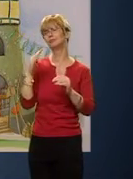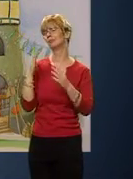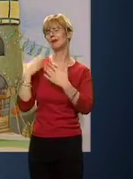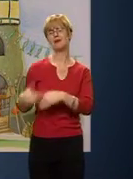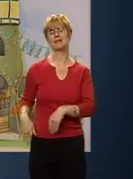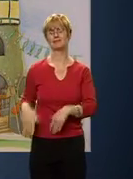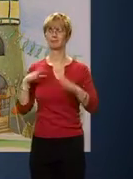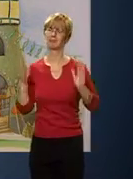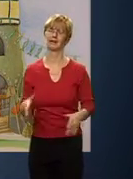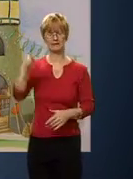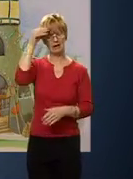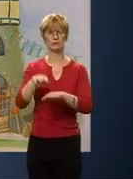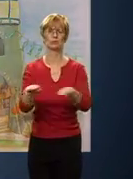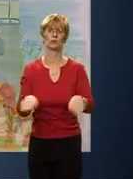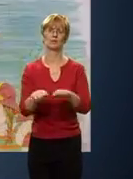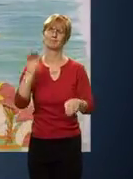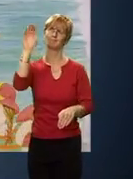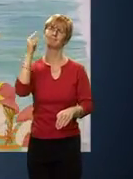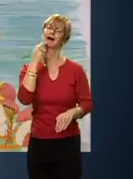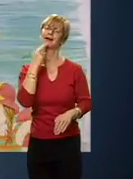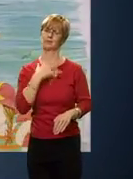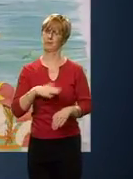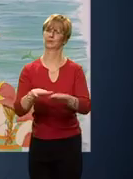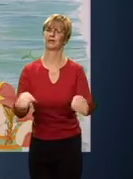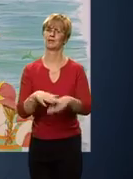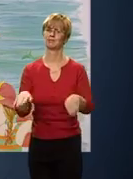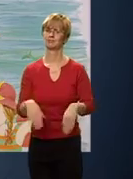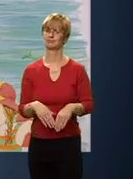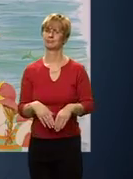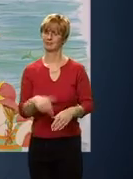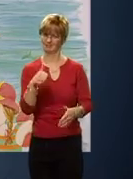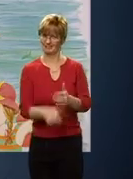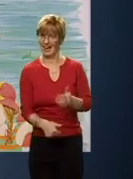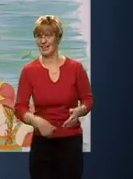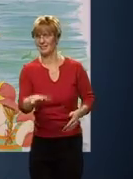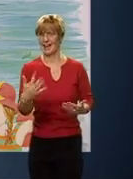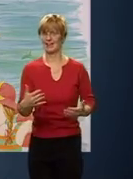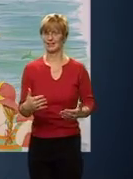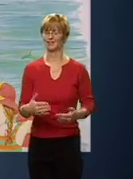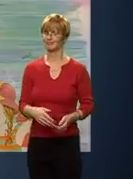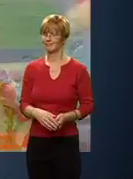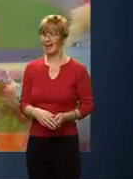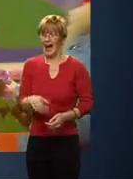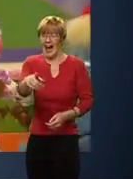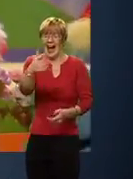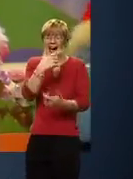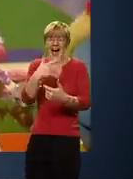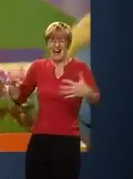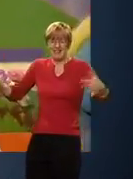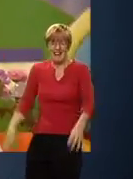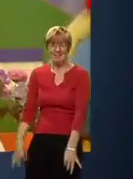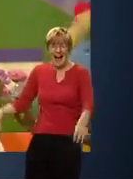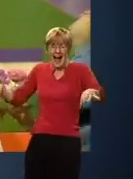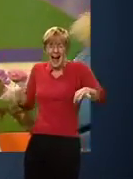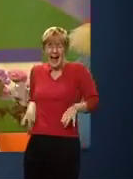to swim, she told Aunt Pearl. We'd better begin right away then, said Aunt Pearl. Big